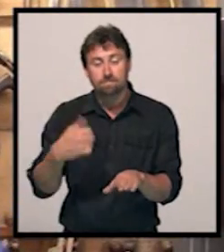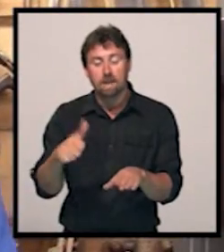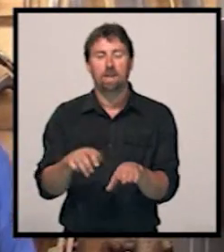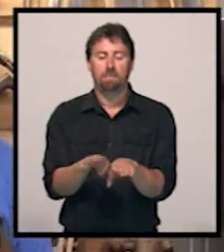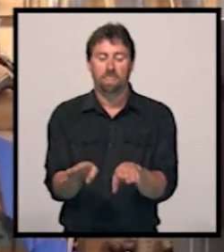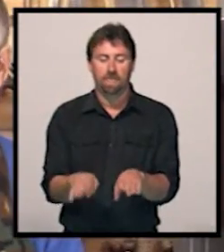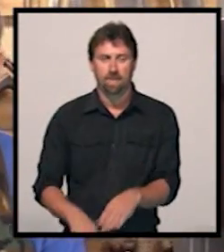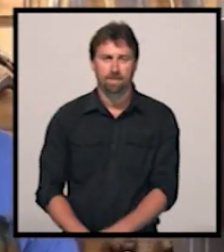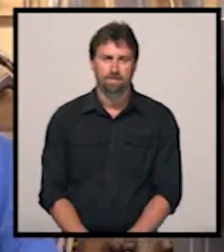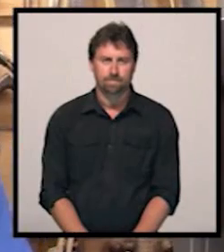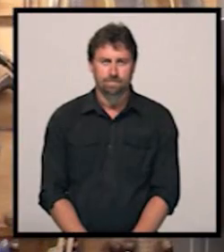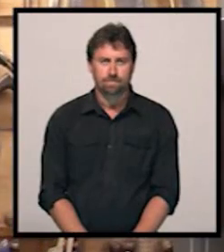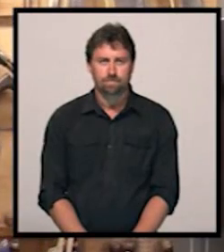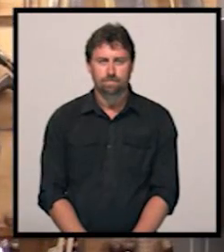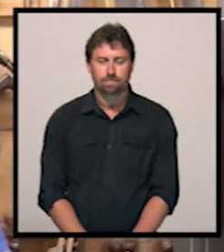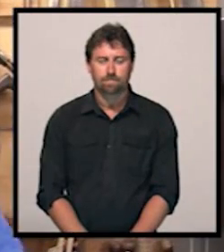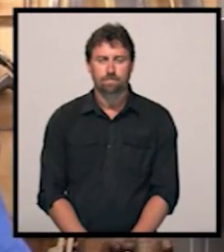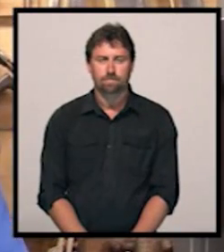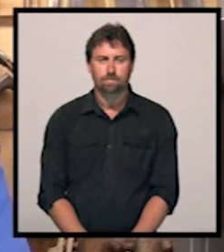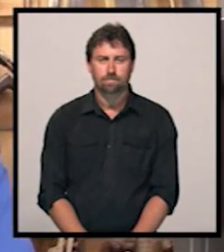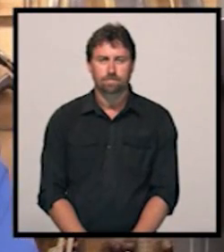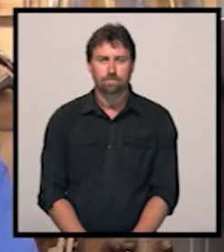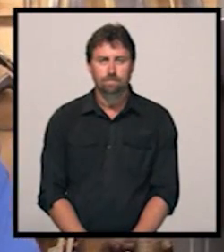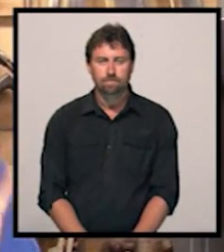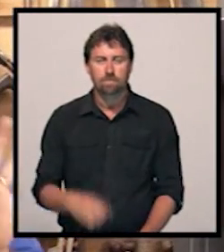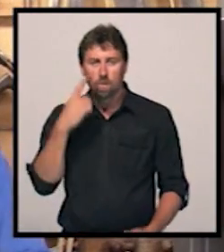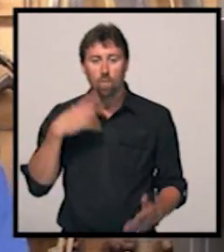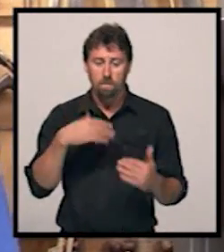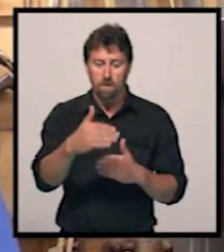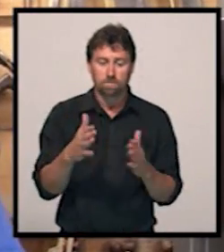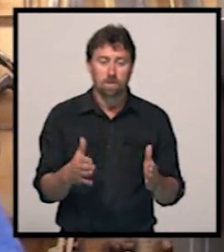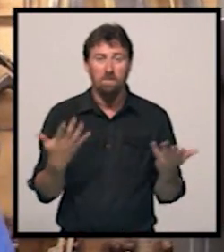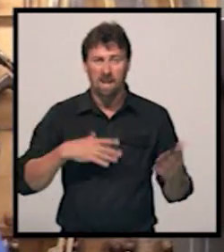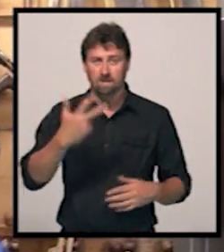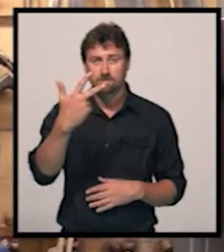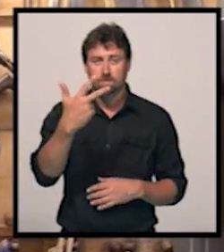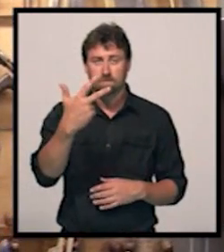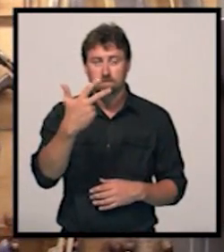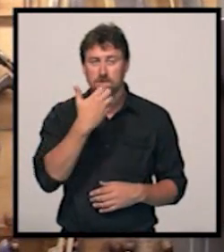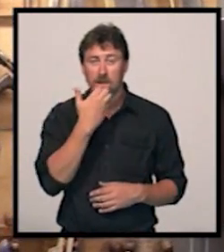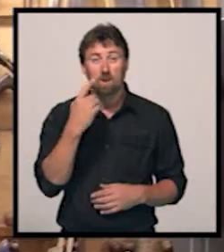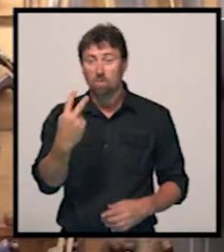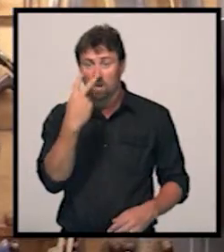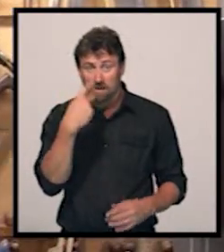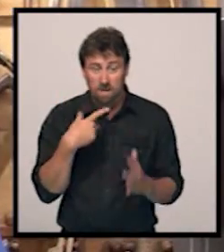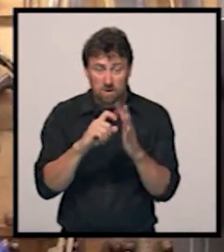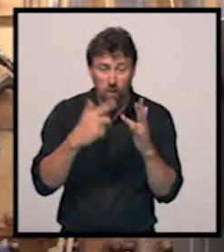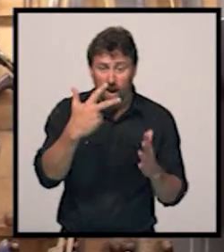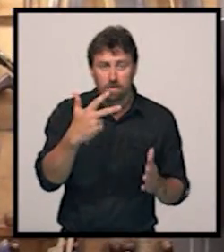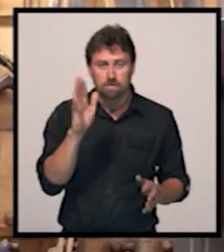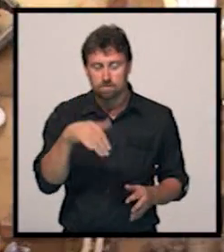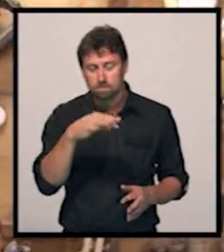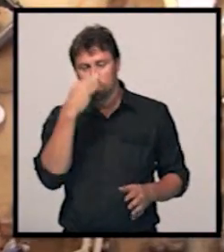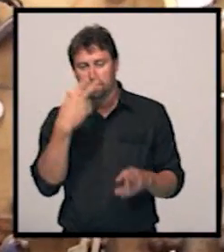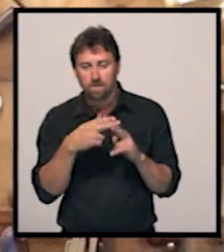And then you've got a nice strip like that. Now, to do a box, obviously you need 8 strips, but I won't bore you with doing 8 strips. The other thing